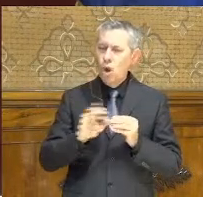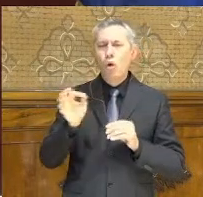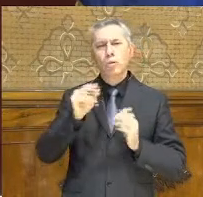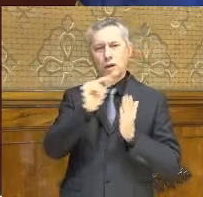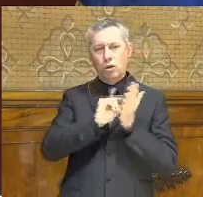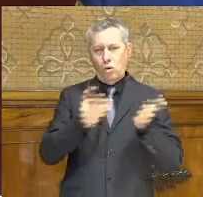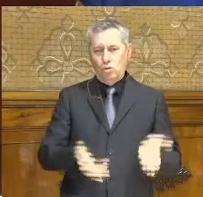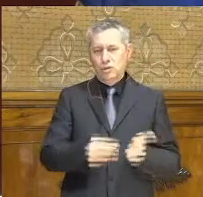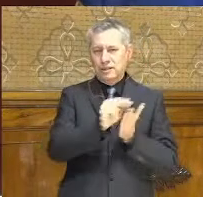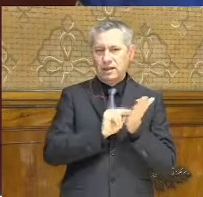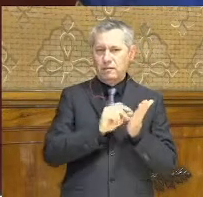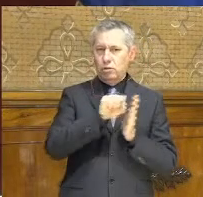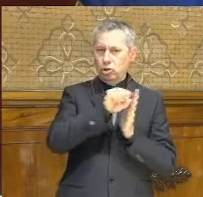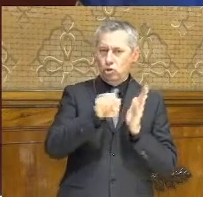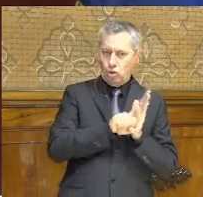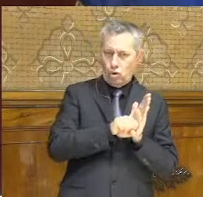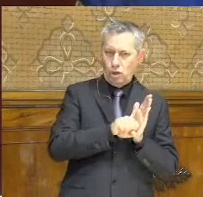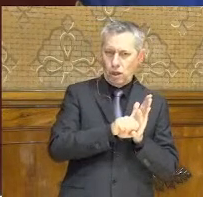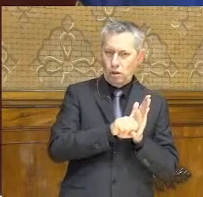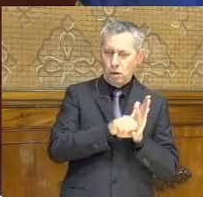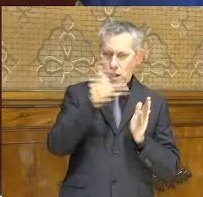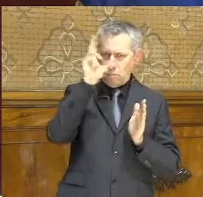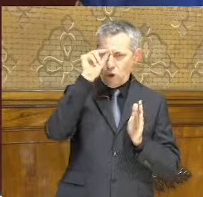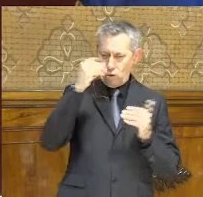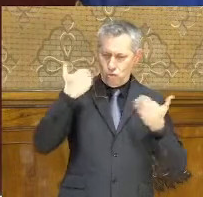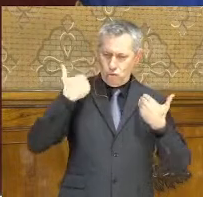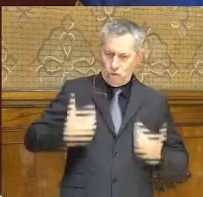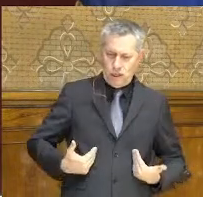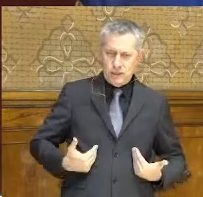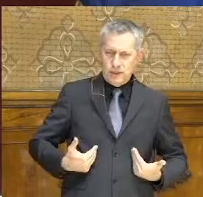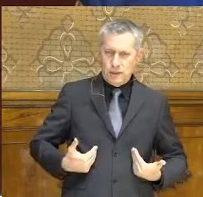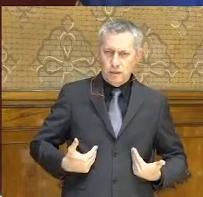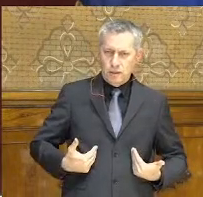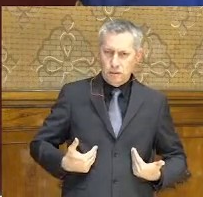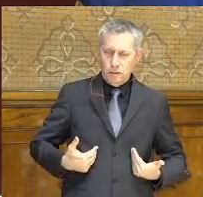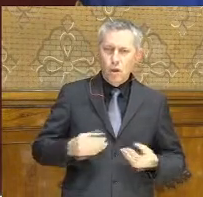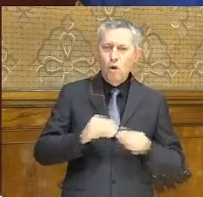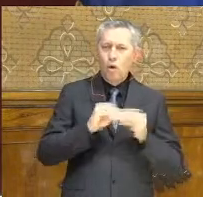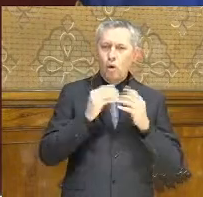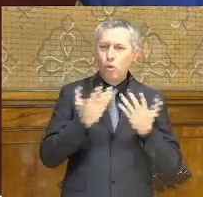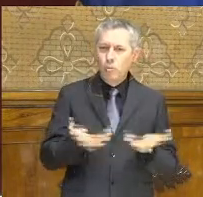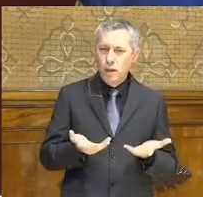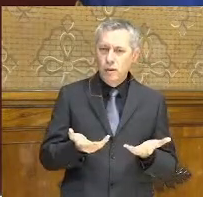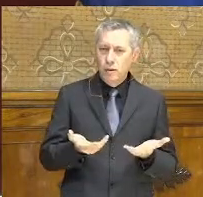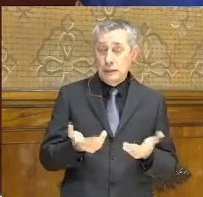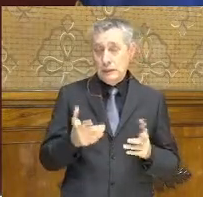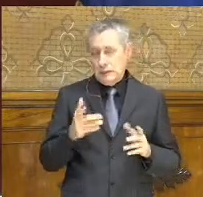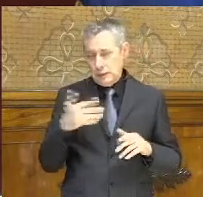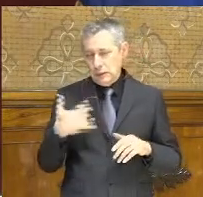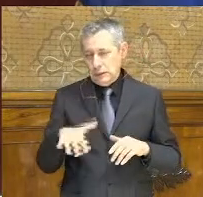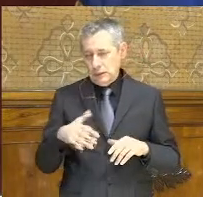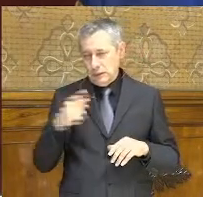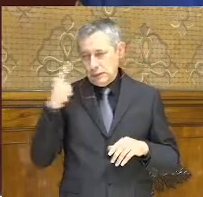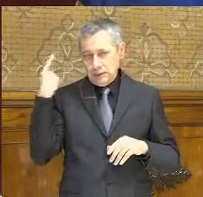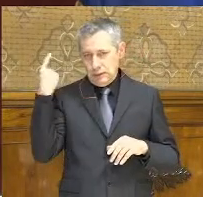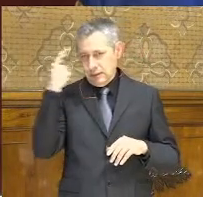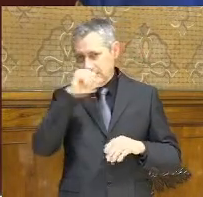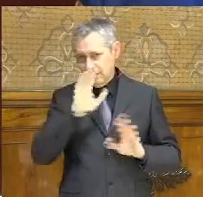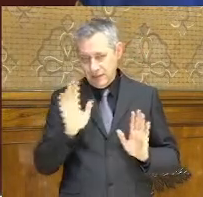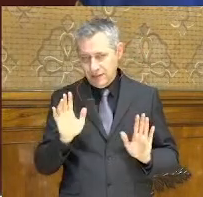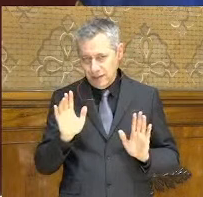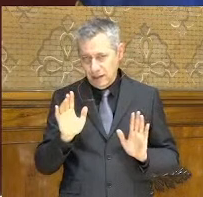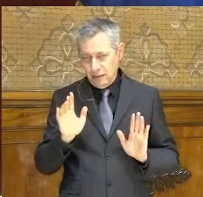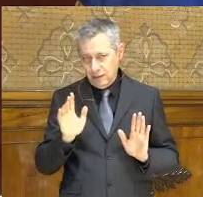the ontology of ourselves. This is a large and unwieldy question, but it cannot be avoided,